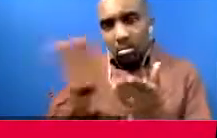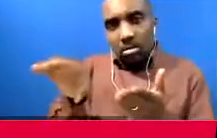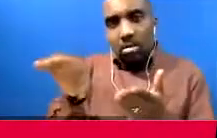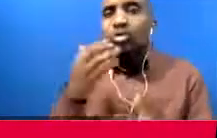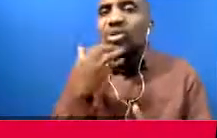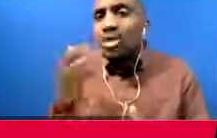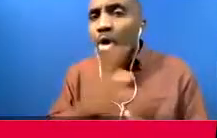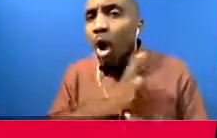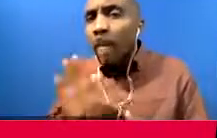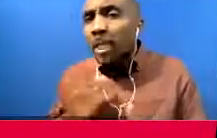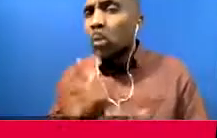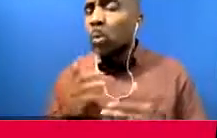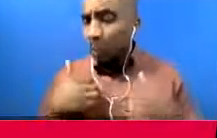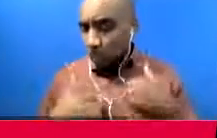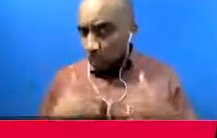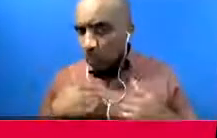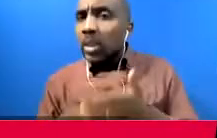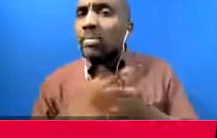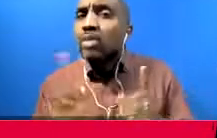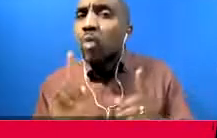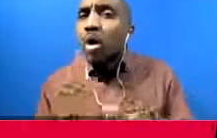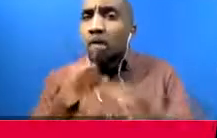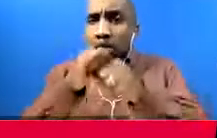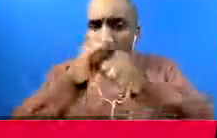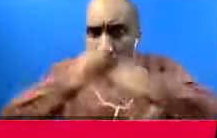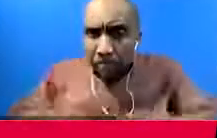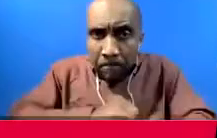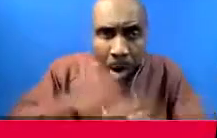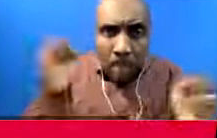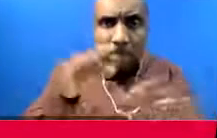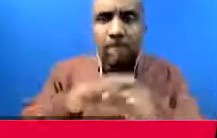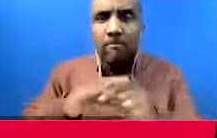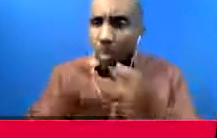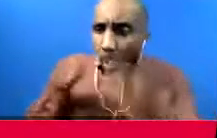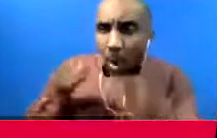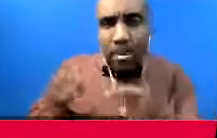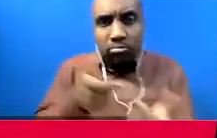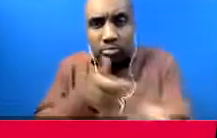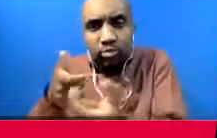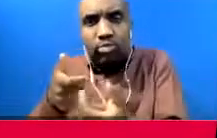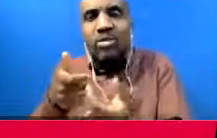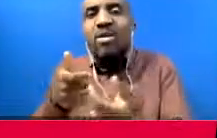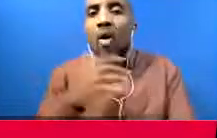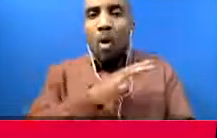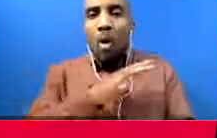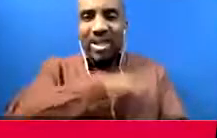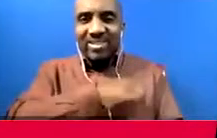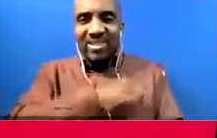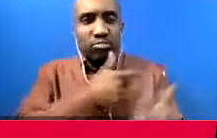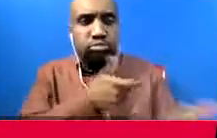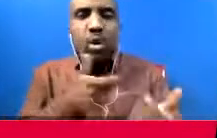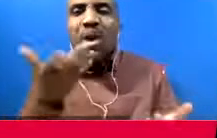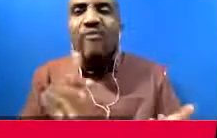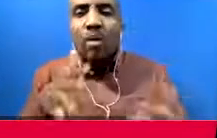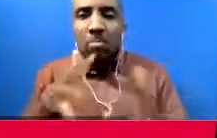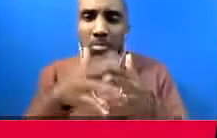what this means is that the bombs and the weapons used on Palestinians and their homes and their land are often directly from the US.